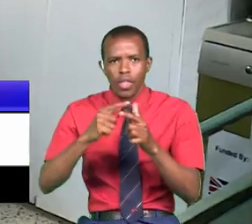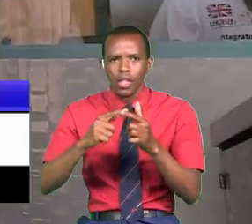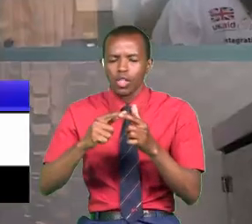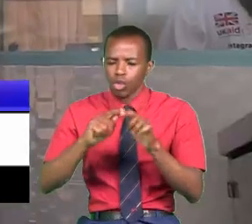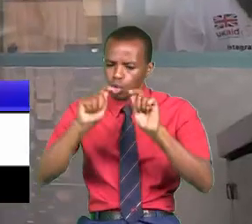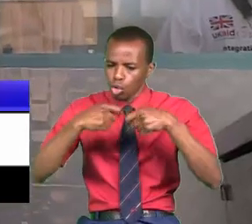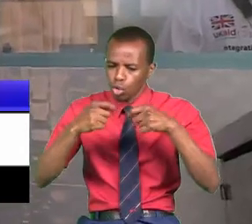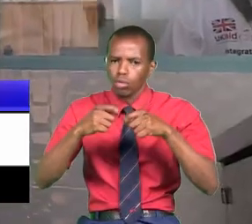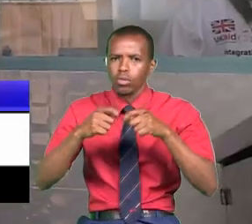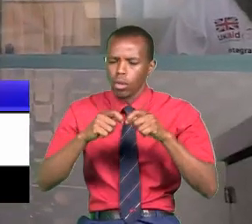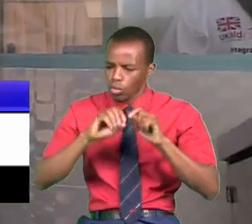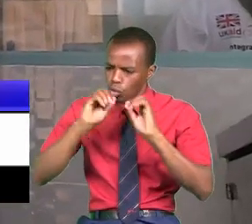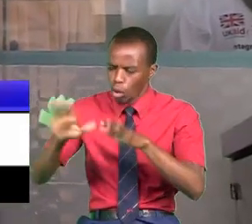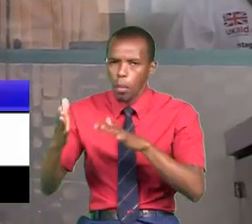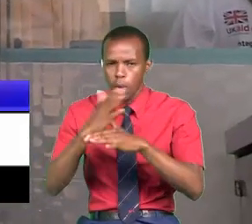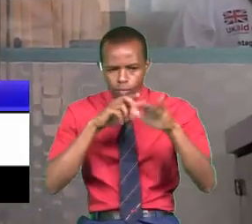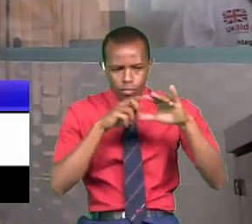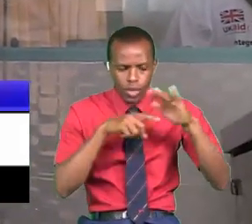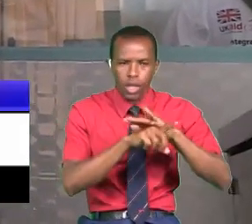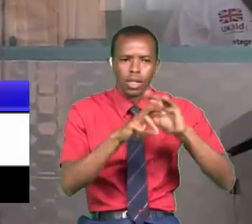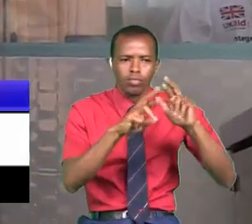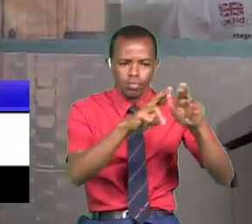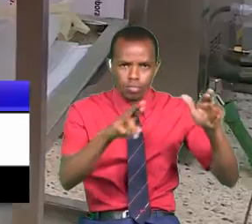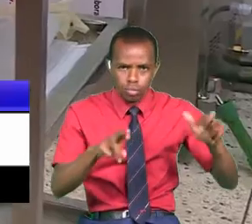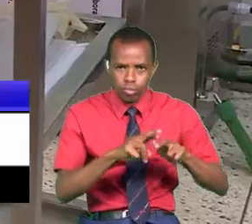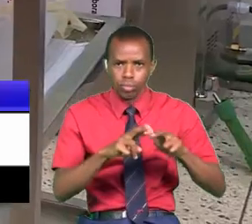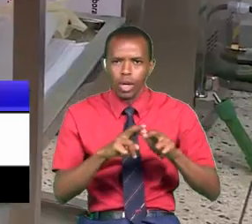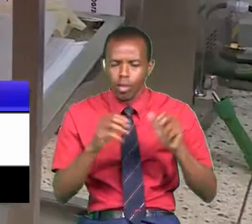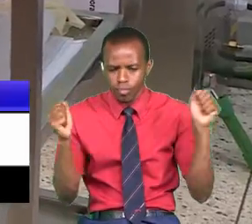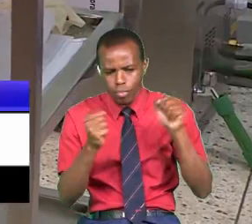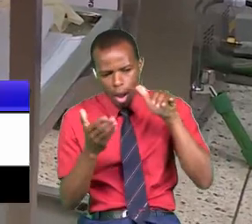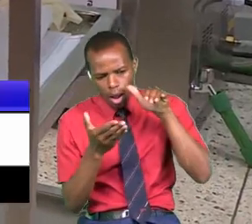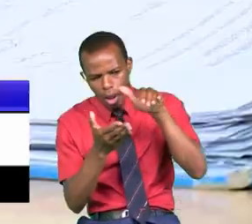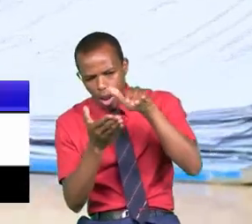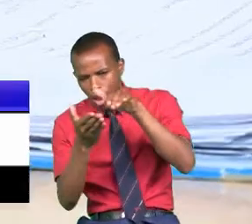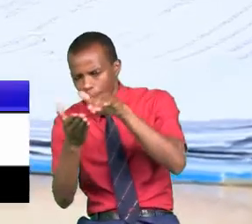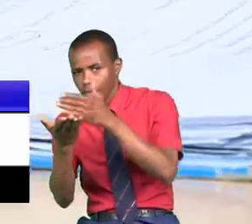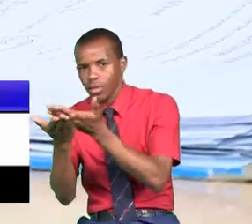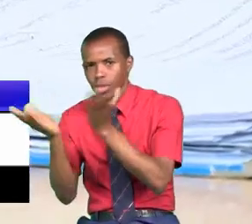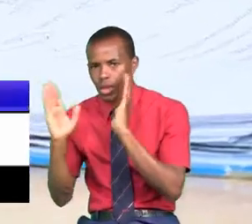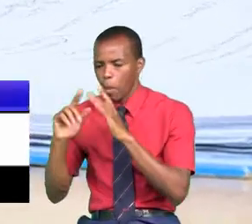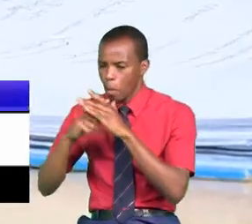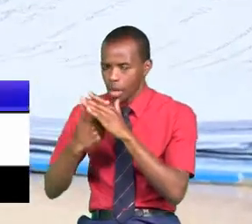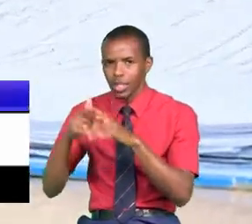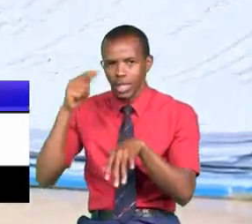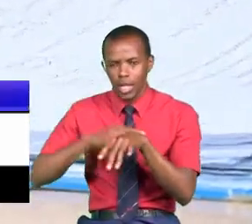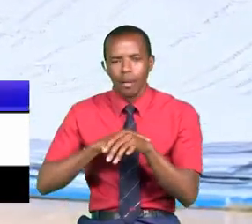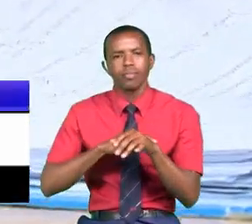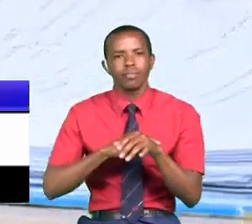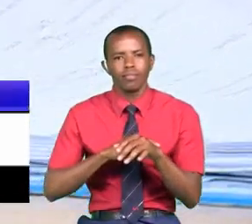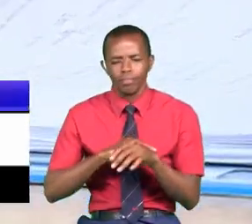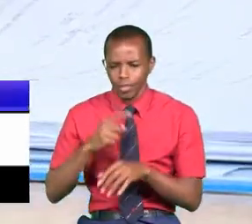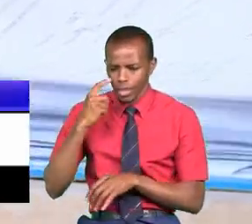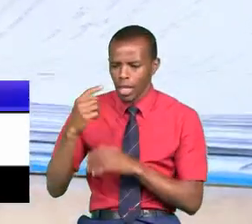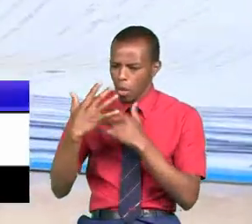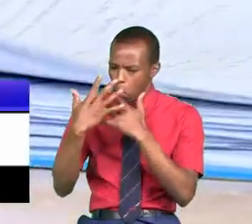shoes before getting into the room, stocked with refrigerators and machines. Once they get the results that the